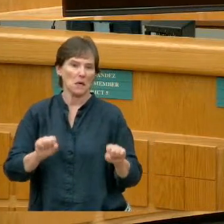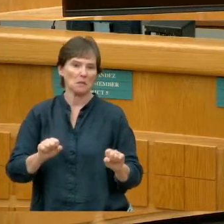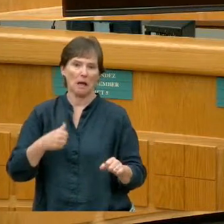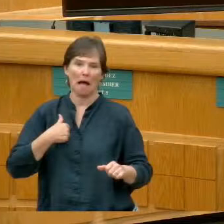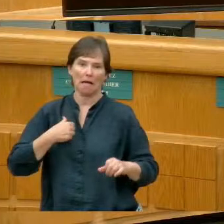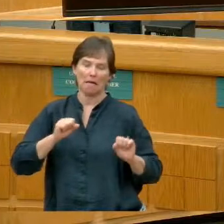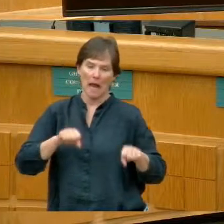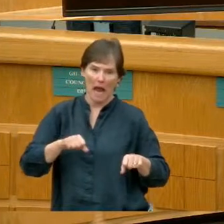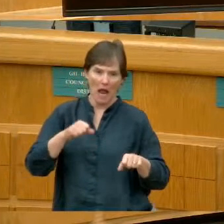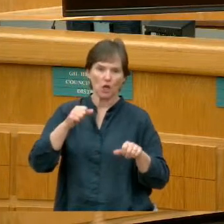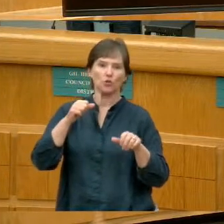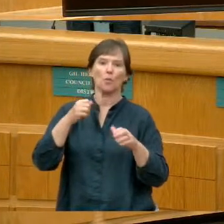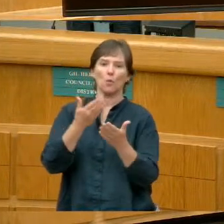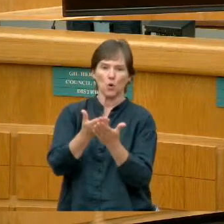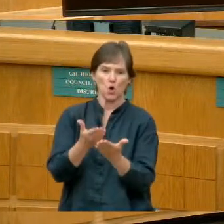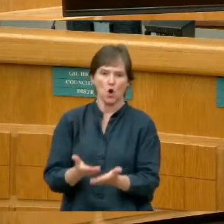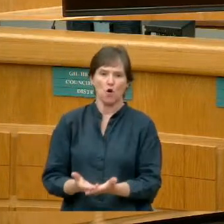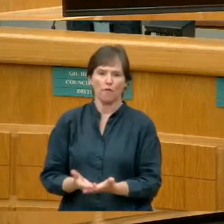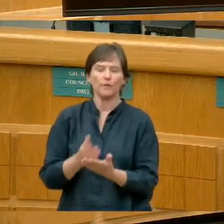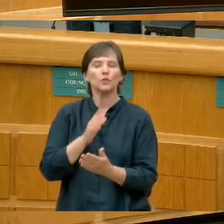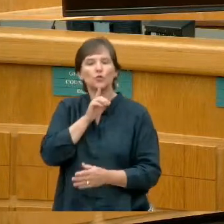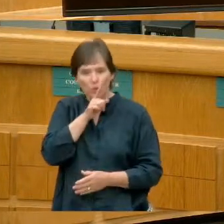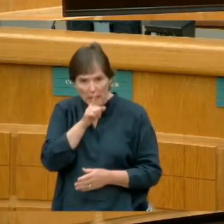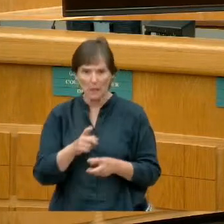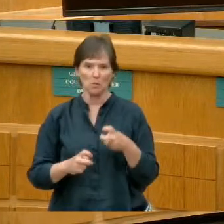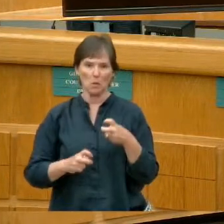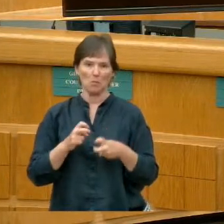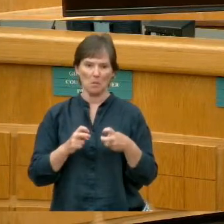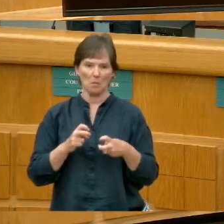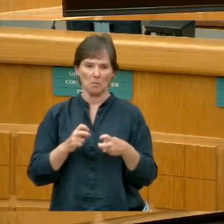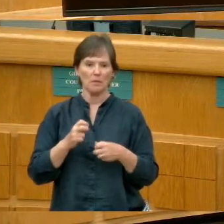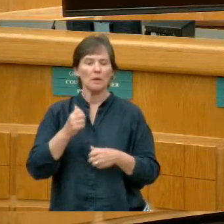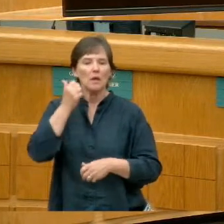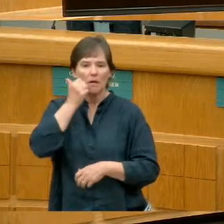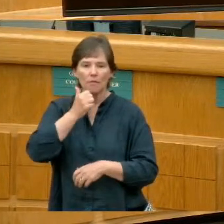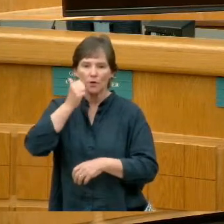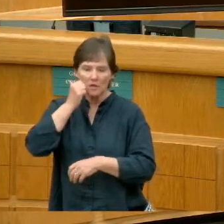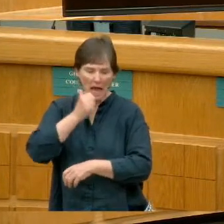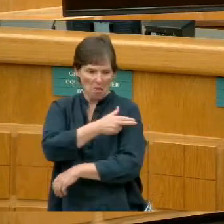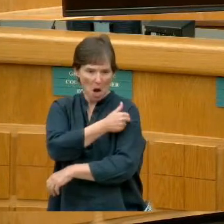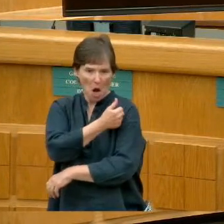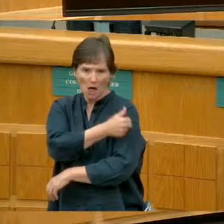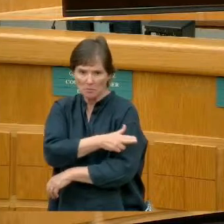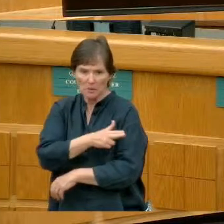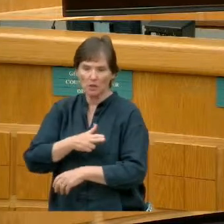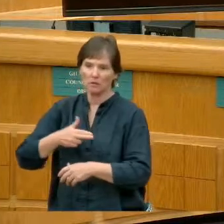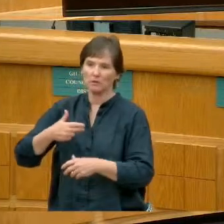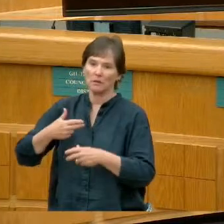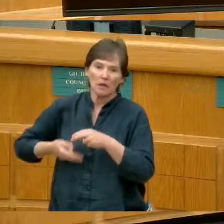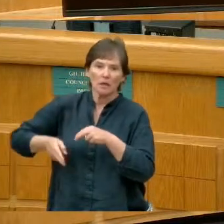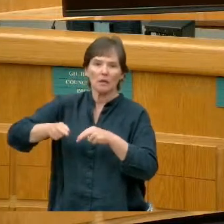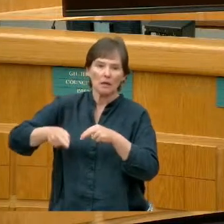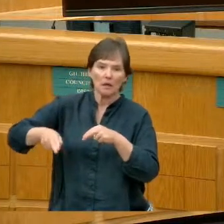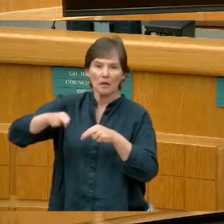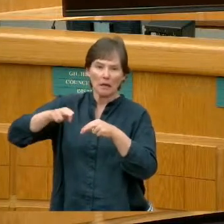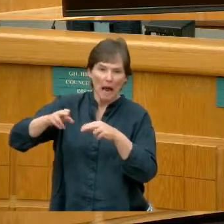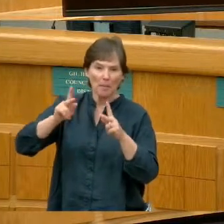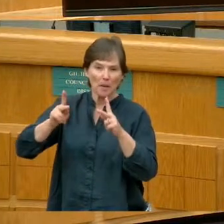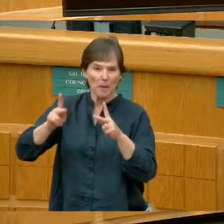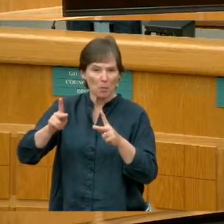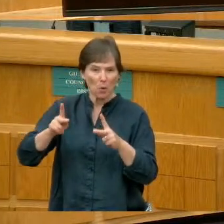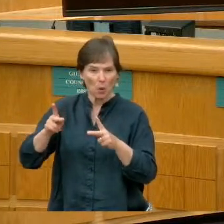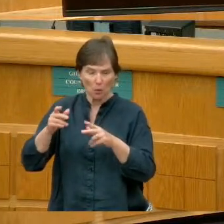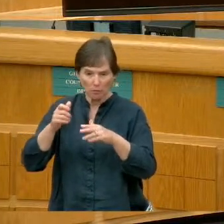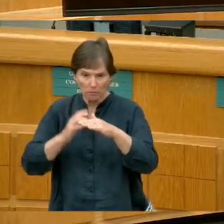Because our hospitals are every day accumulating a massive amount of patients, so much so that our hospitals are no